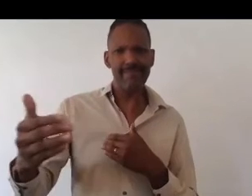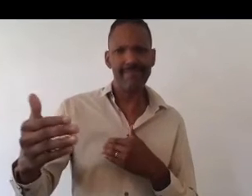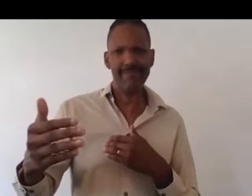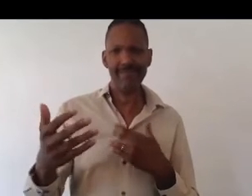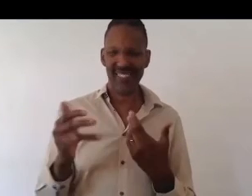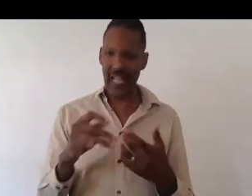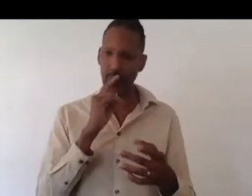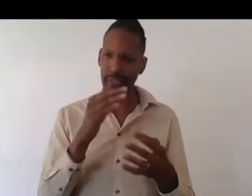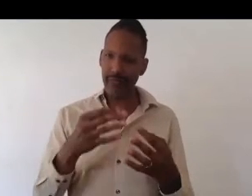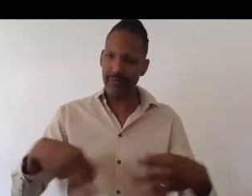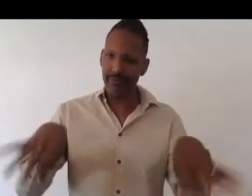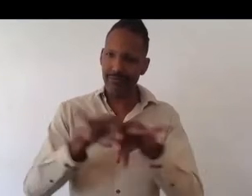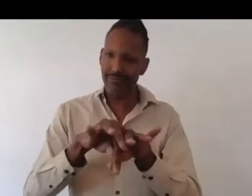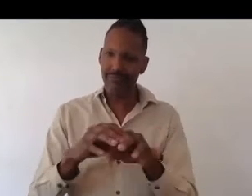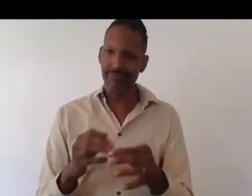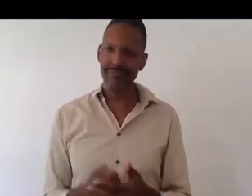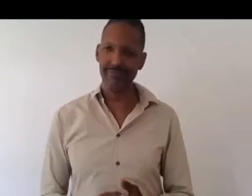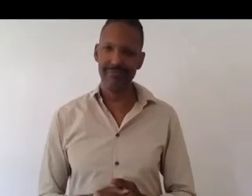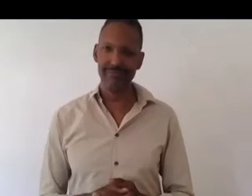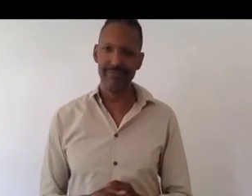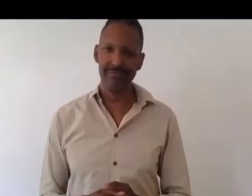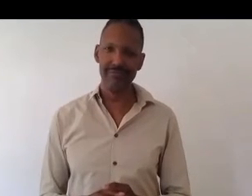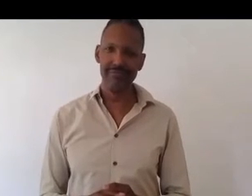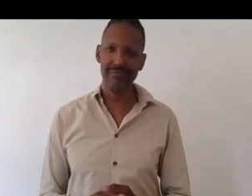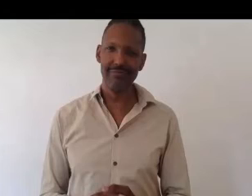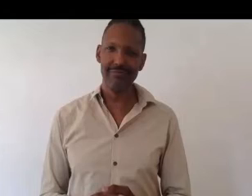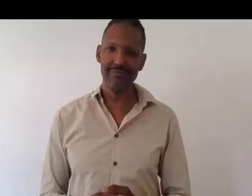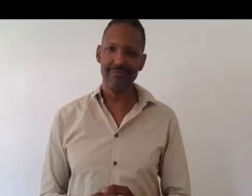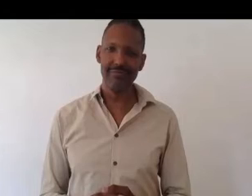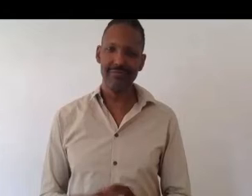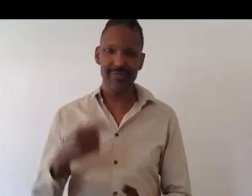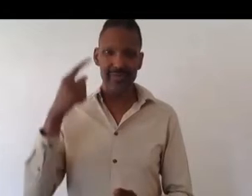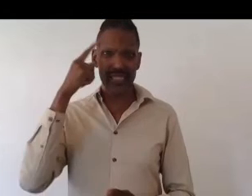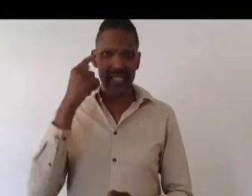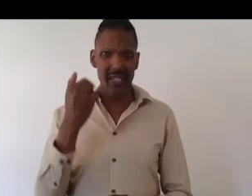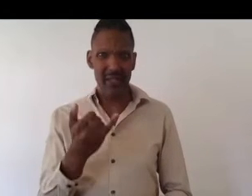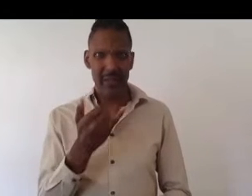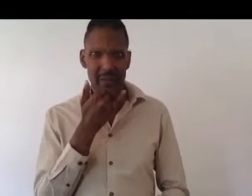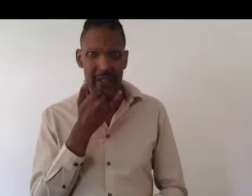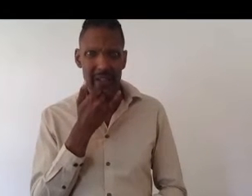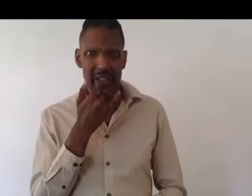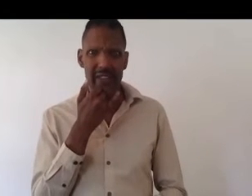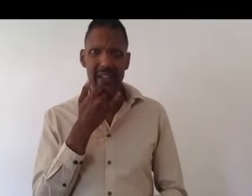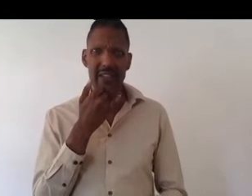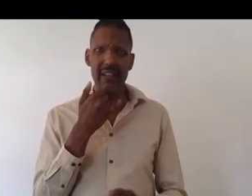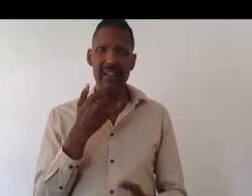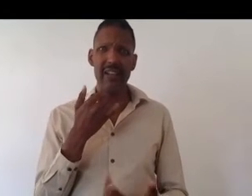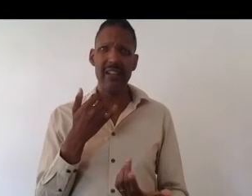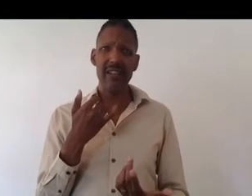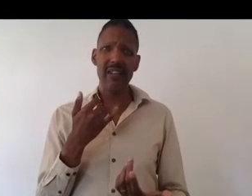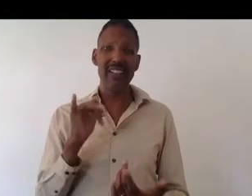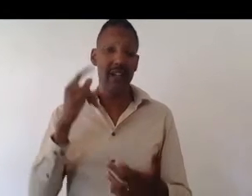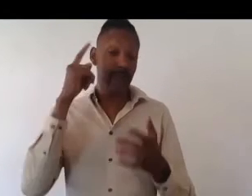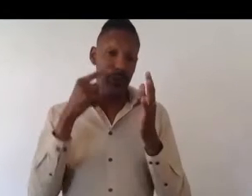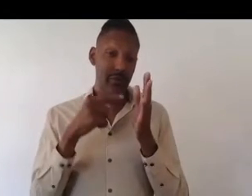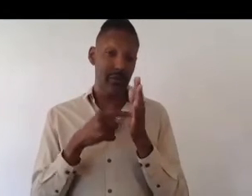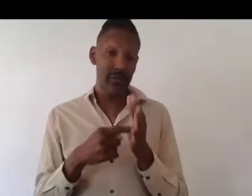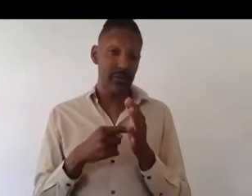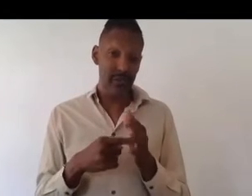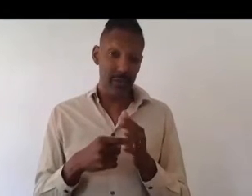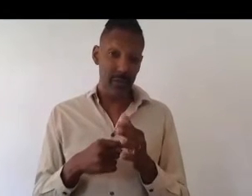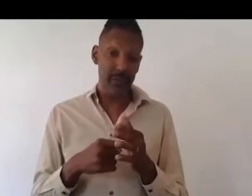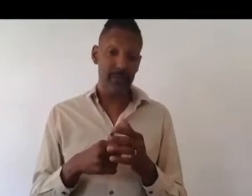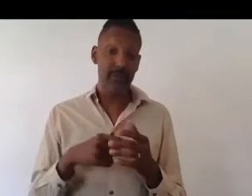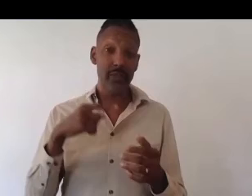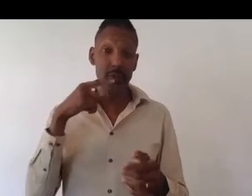math. Keep trying even when it's not working, even when you think you're wrong. You tried this, you put crayon shavings and toothpaste